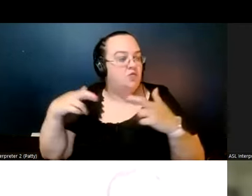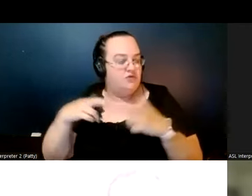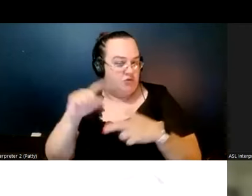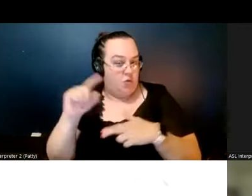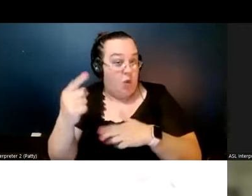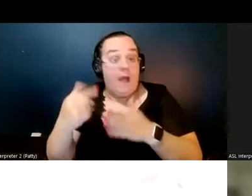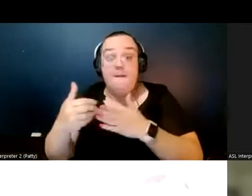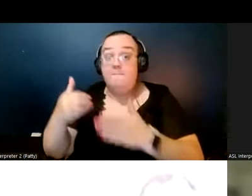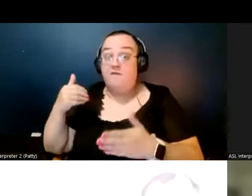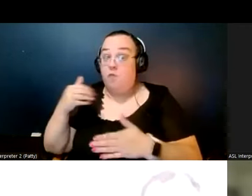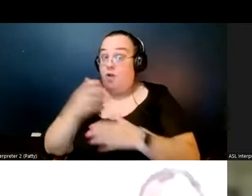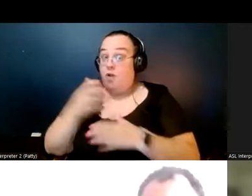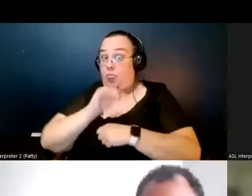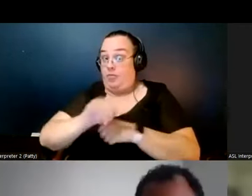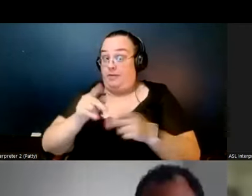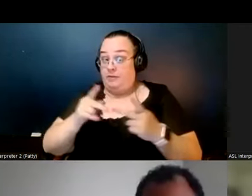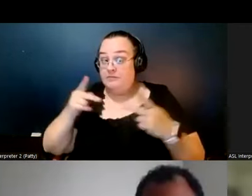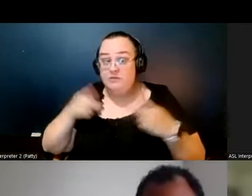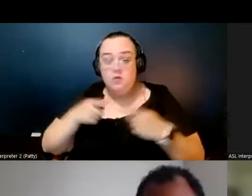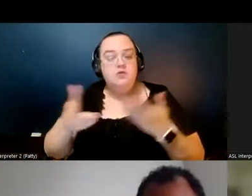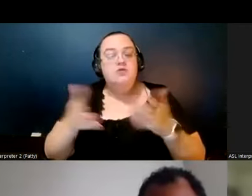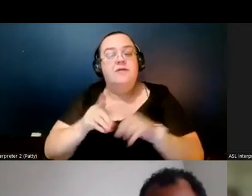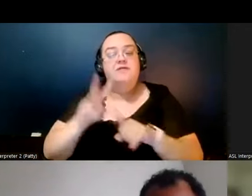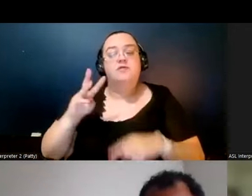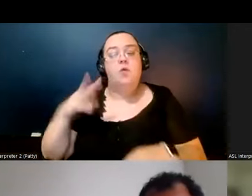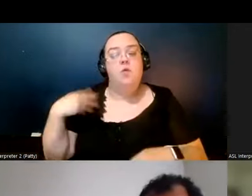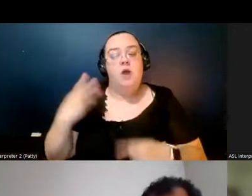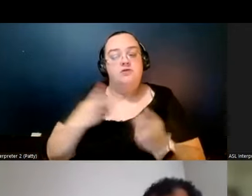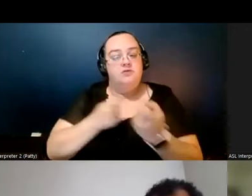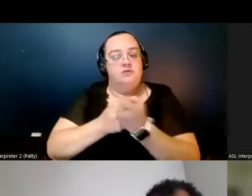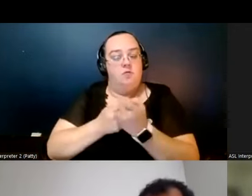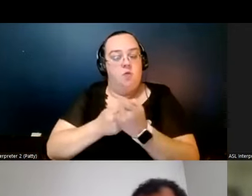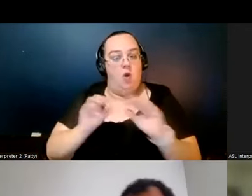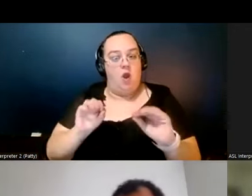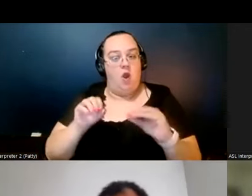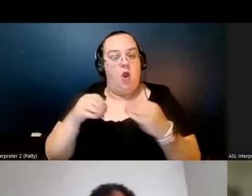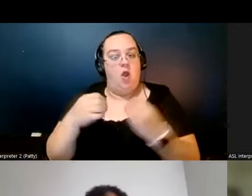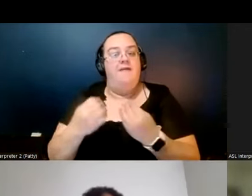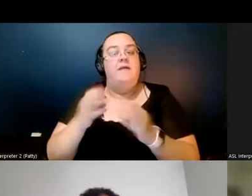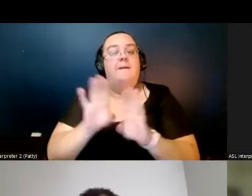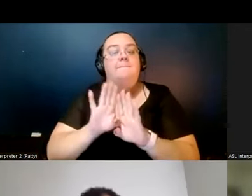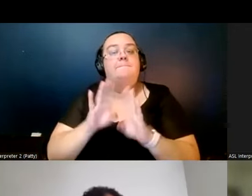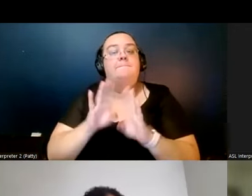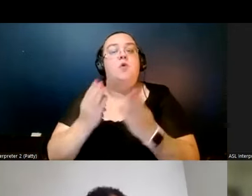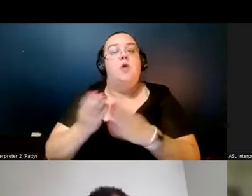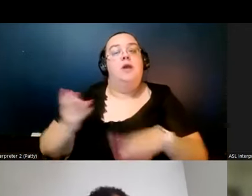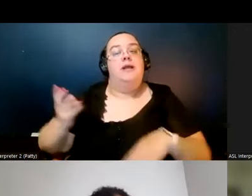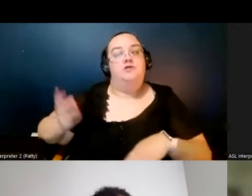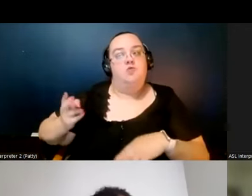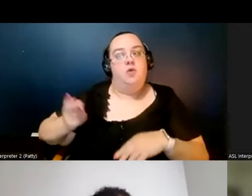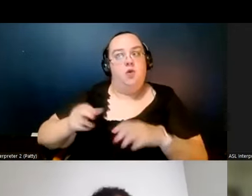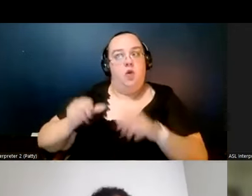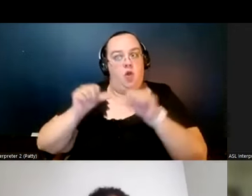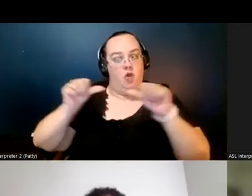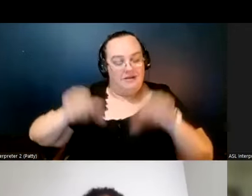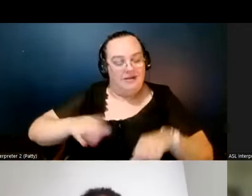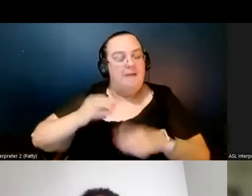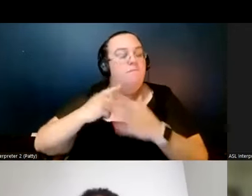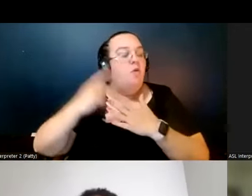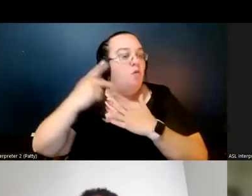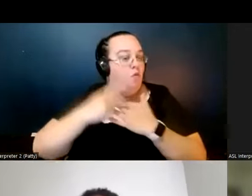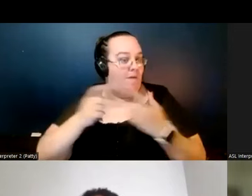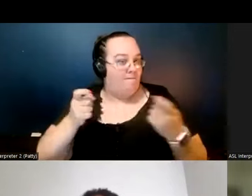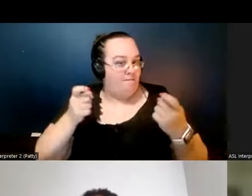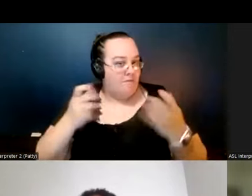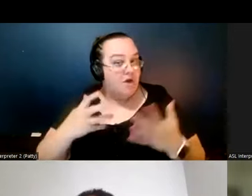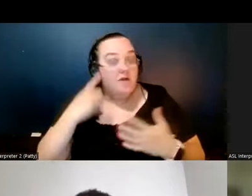Prior to this position, he served as the Washington Support Office Bureau Historical Architect and Program Manager